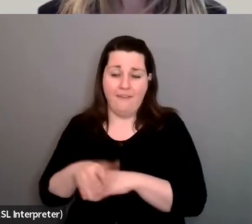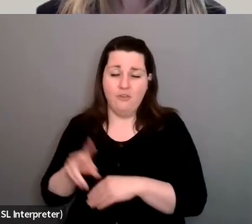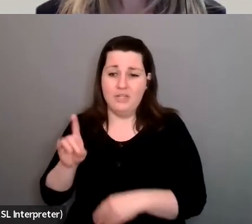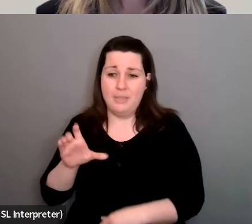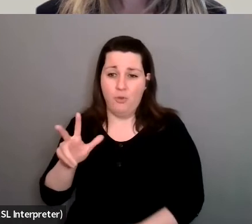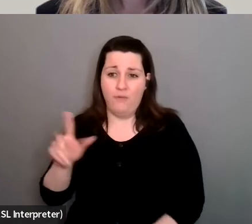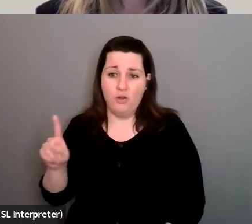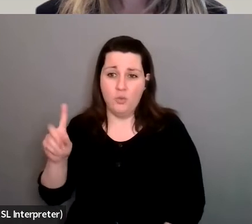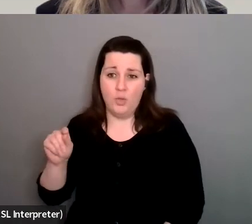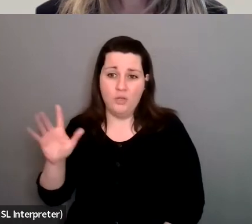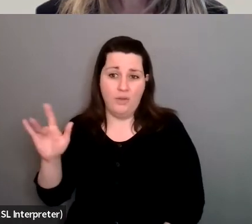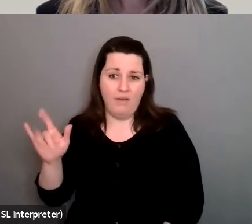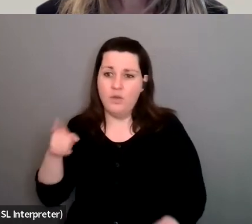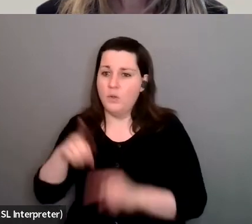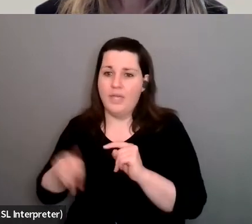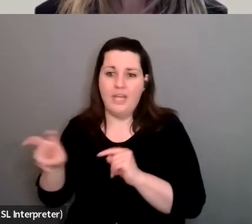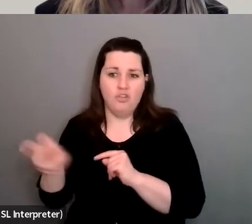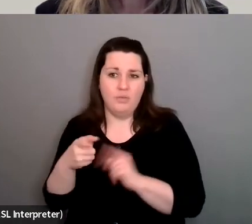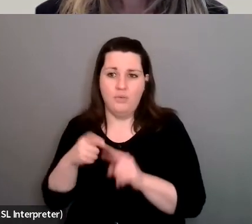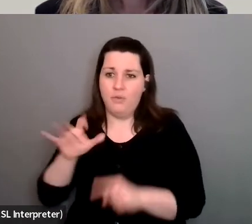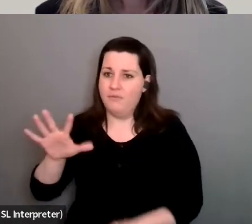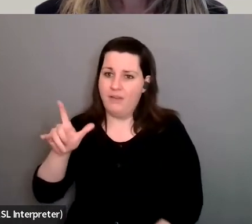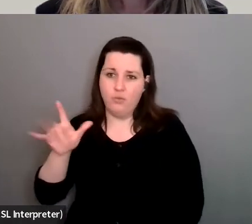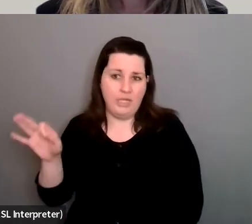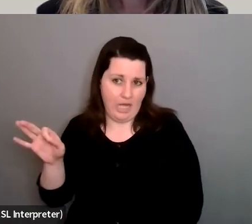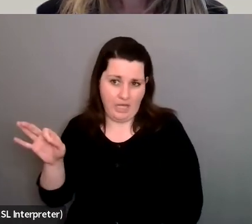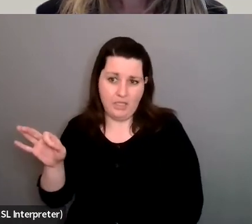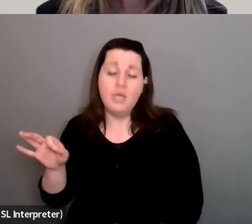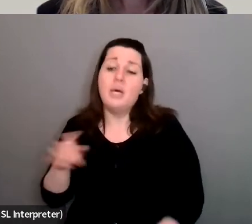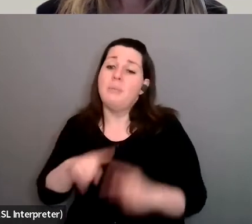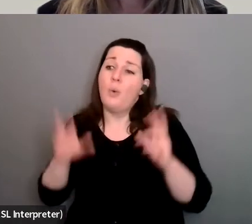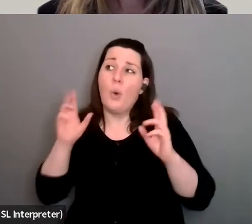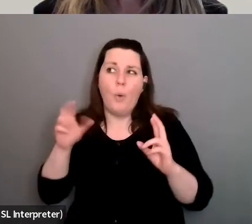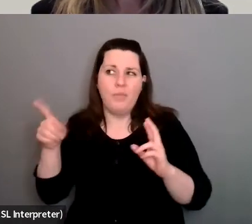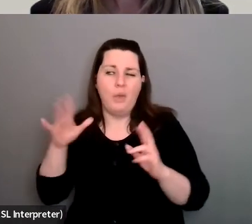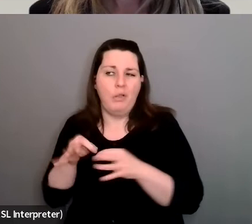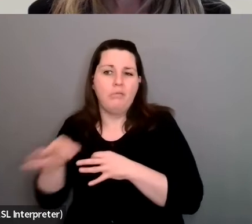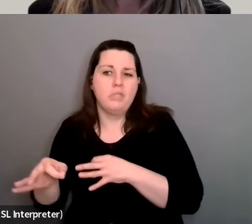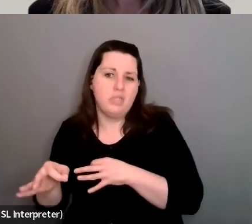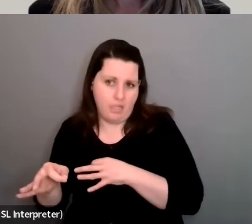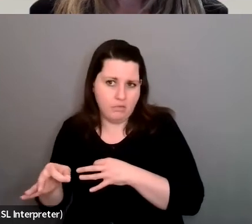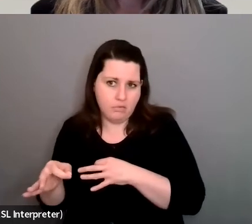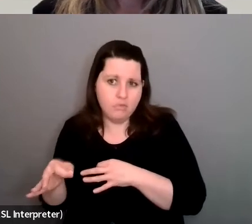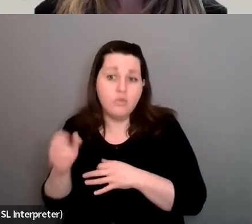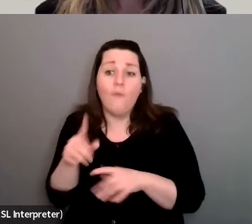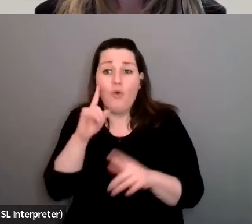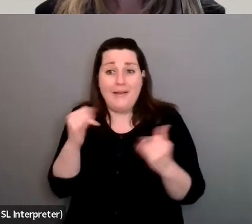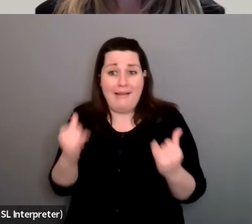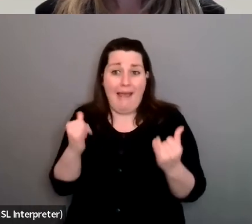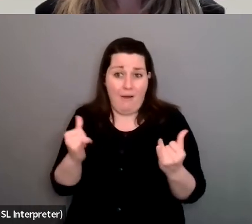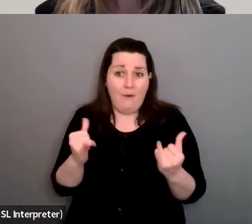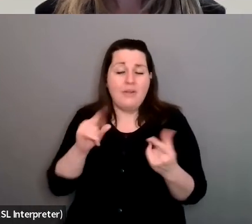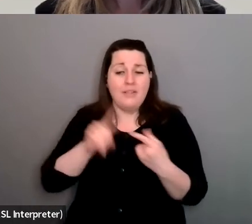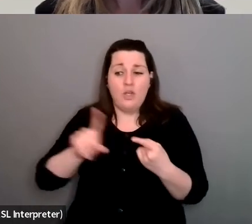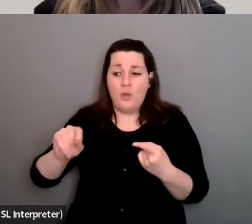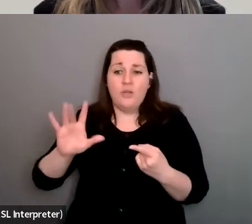of 2025, you won't be able to transfer from the 529 to the ABLE, but we're hoping that they will extend that and you'll be able to beyond, but that would just be something